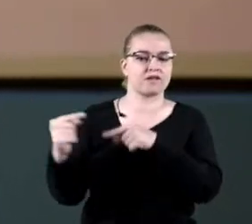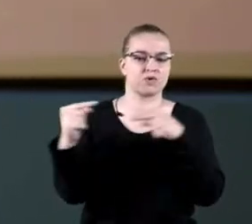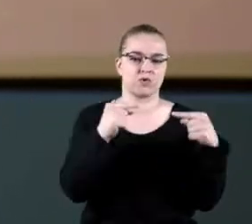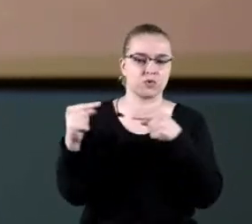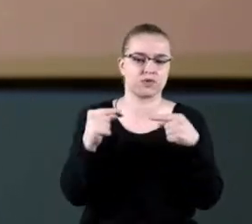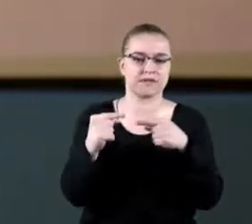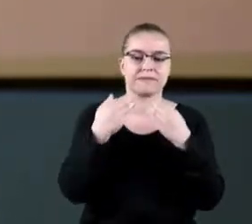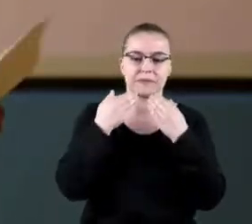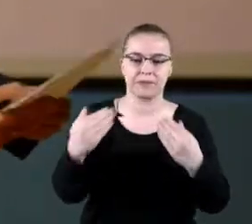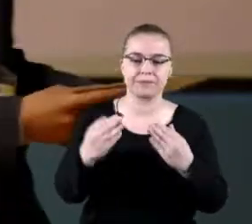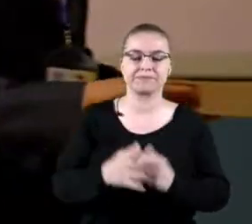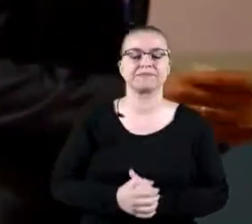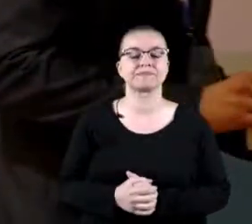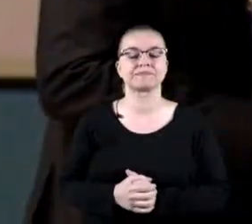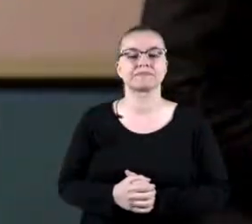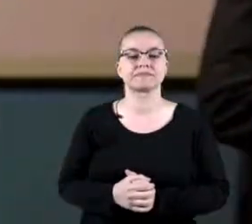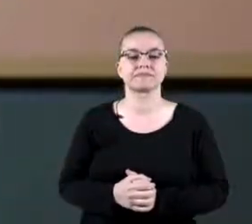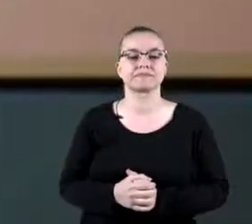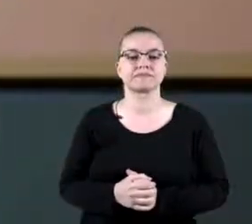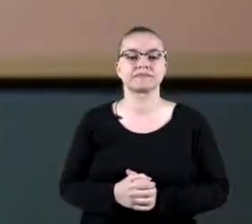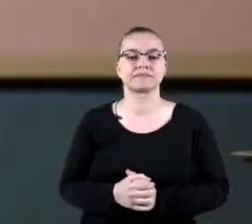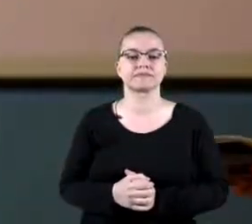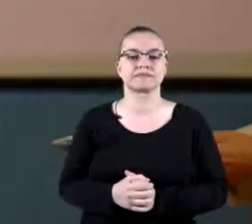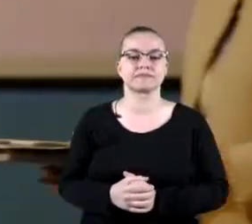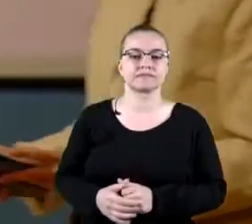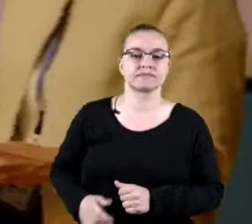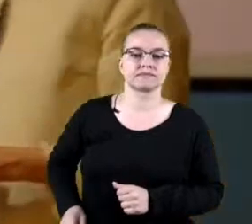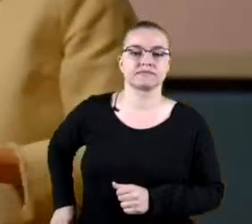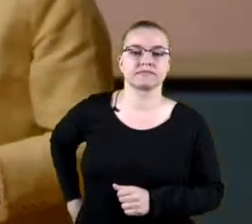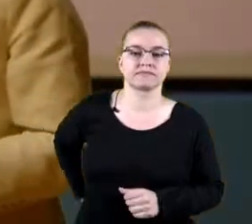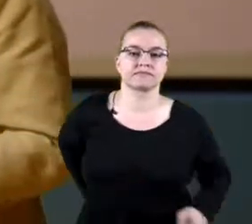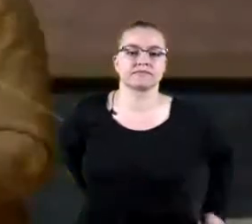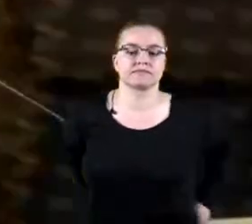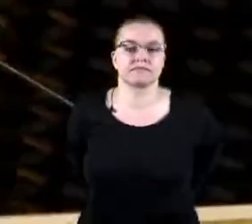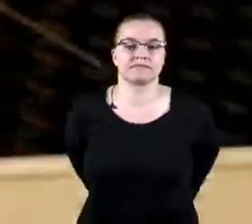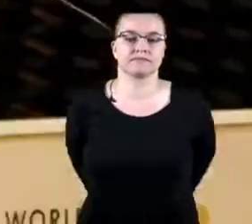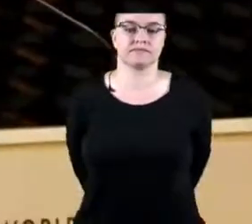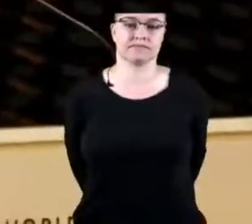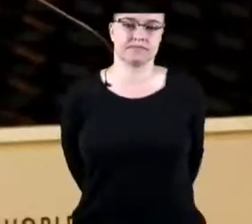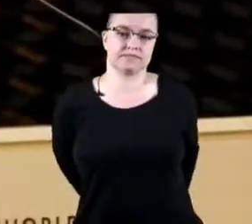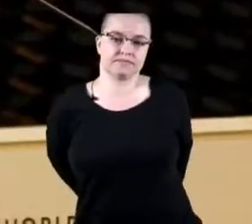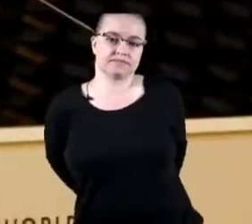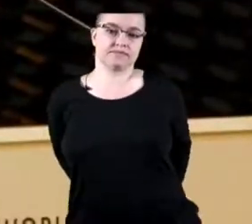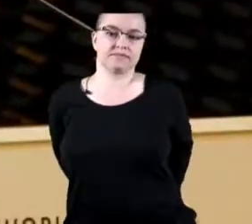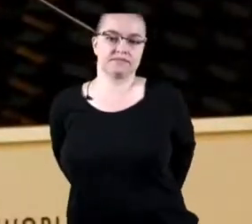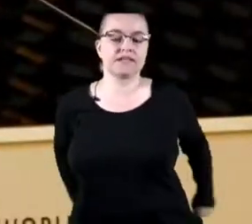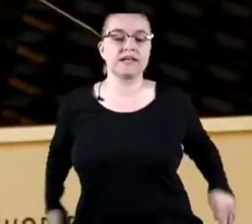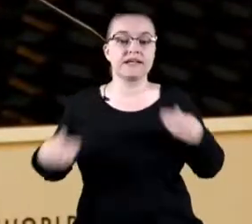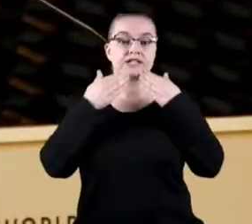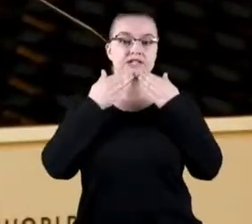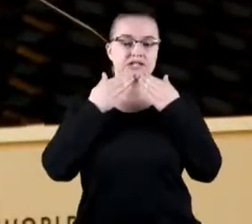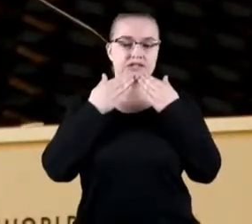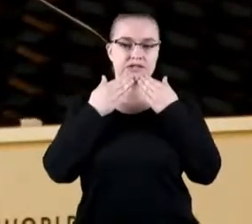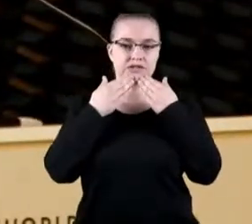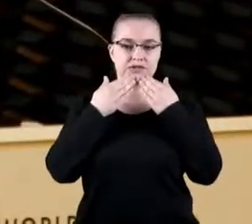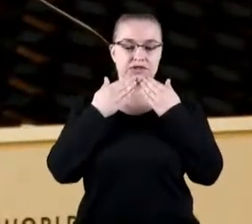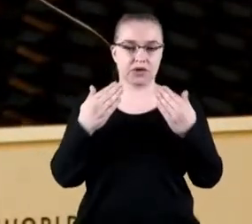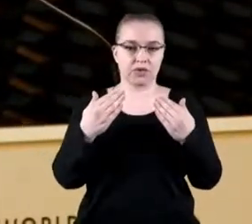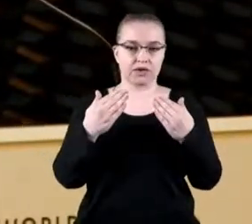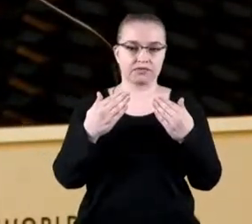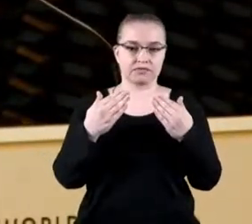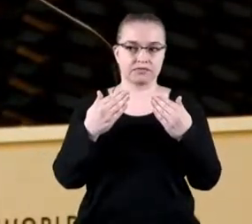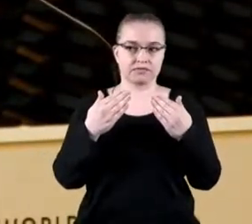and I wish you very, very insightful deliberations. Dziękuję, Mr. Daniel